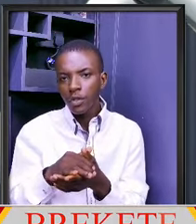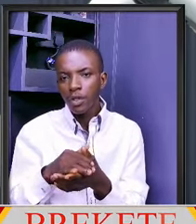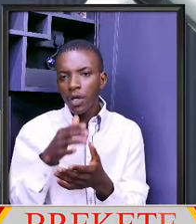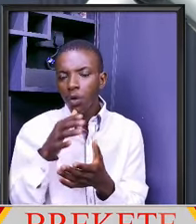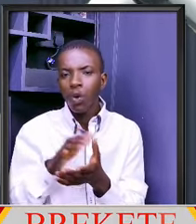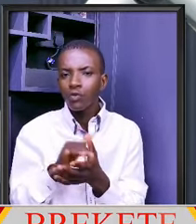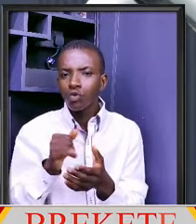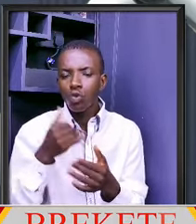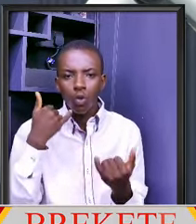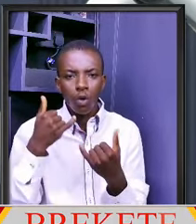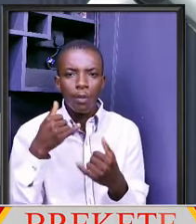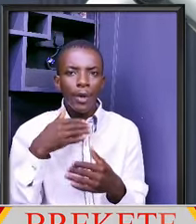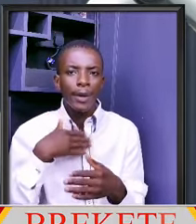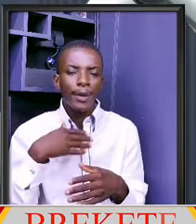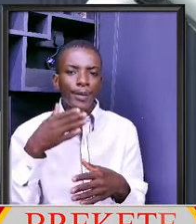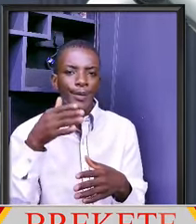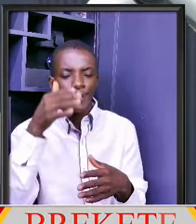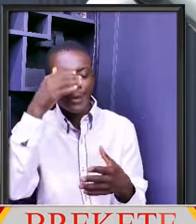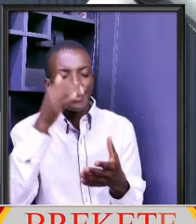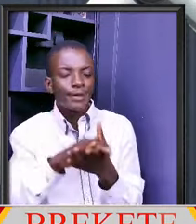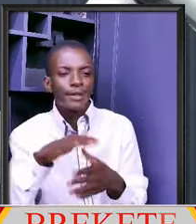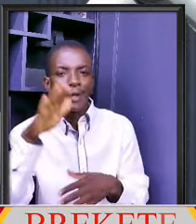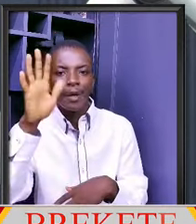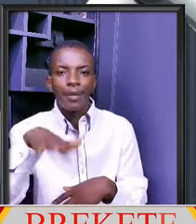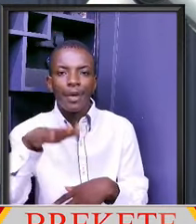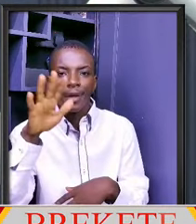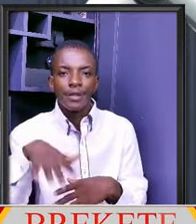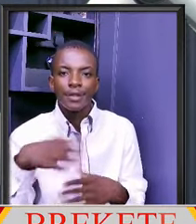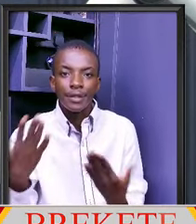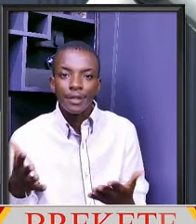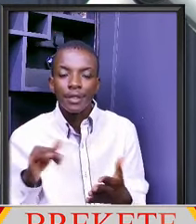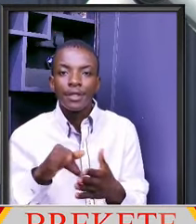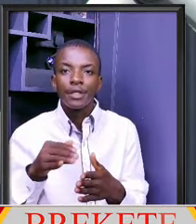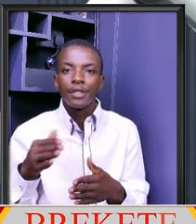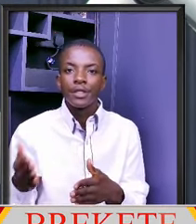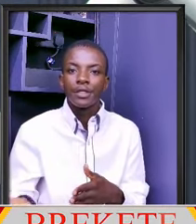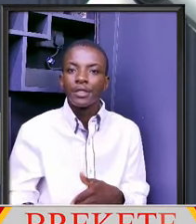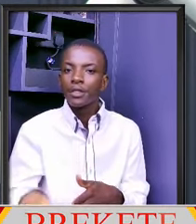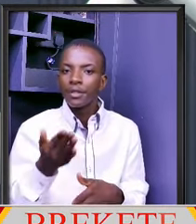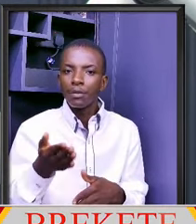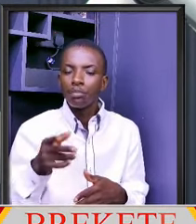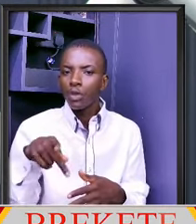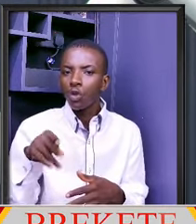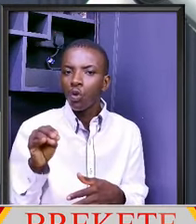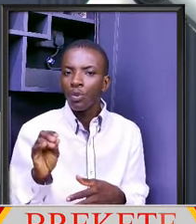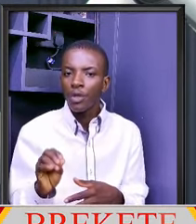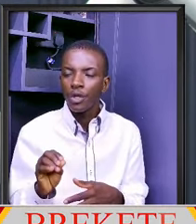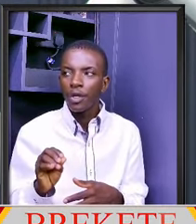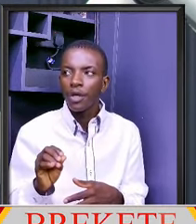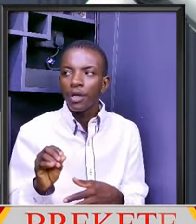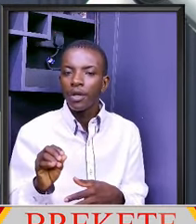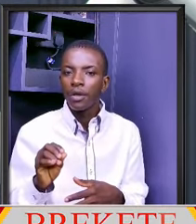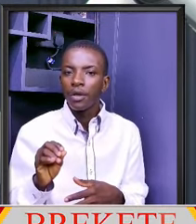painter, he is very good, please help him. My husband is a creeder, a POP, and the